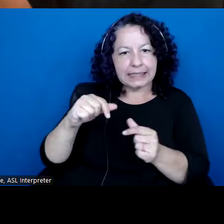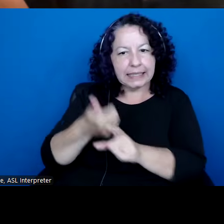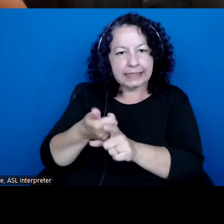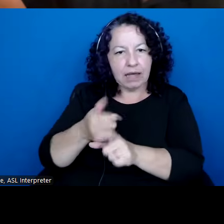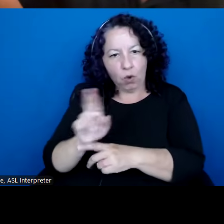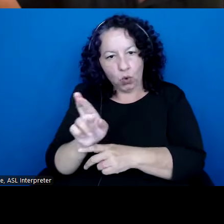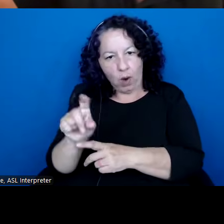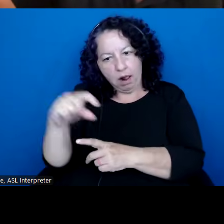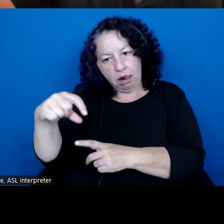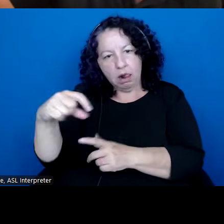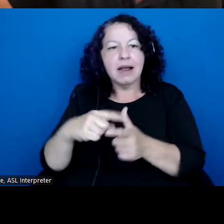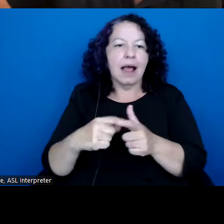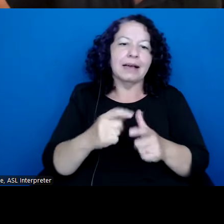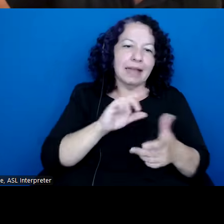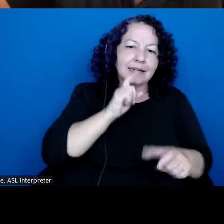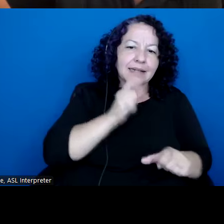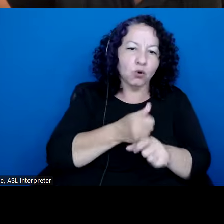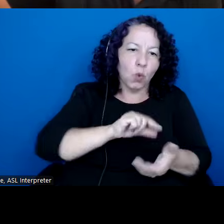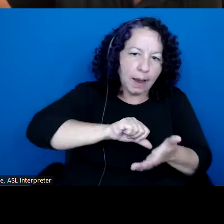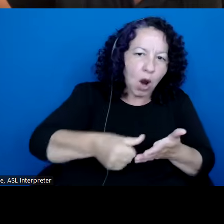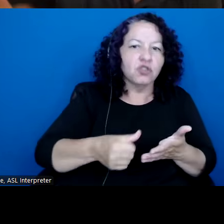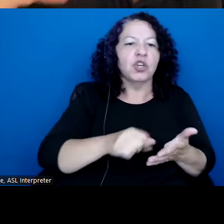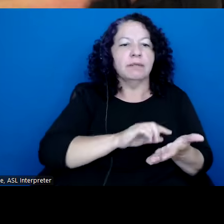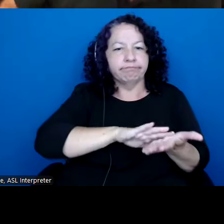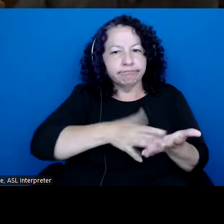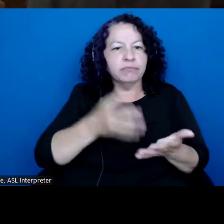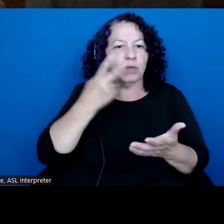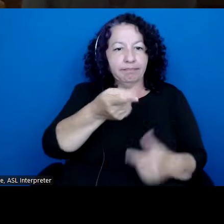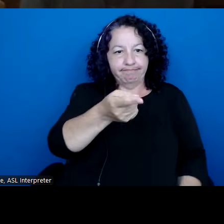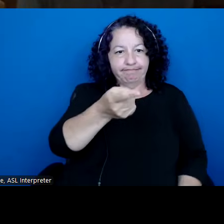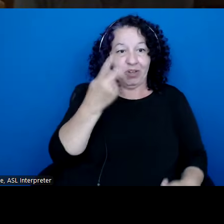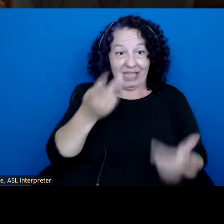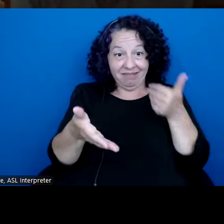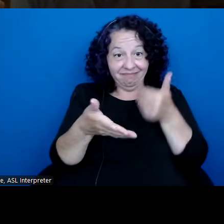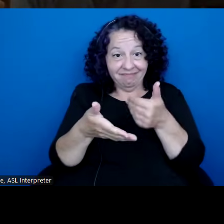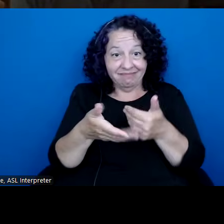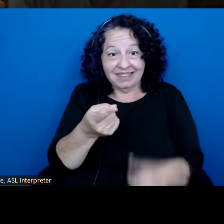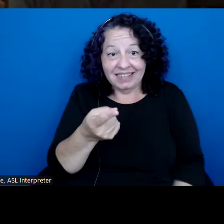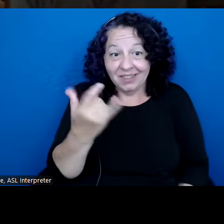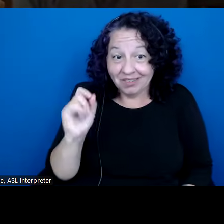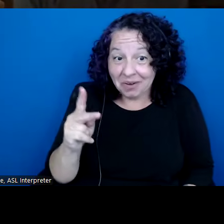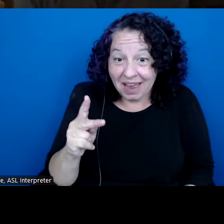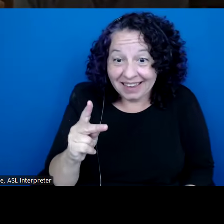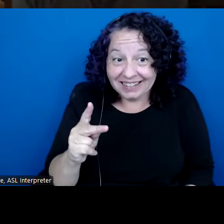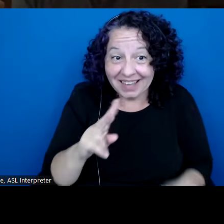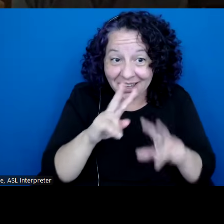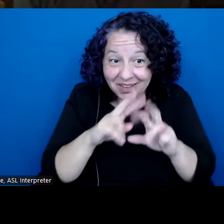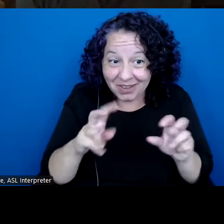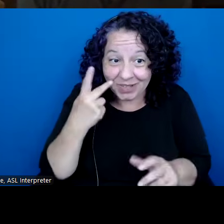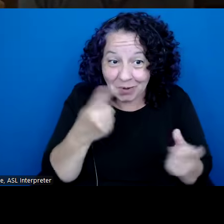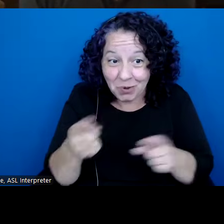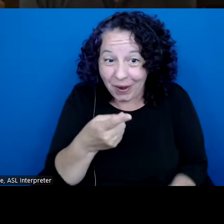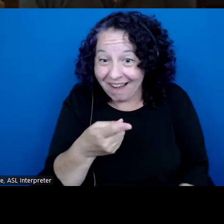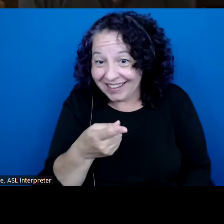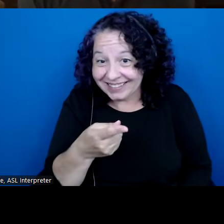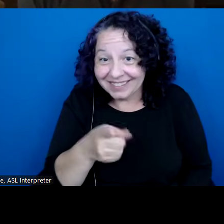If you're having trouble seeing what's going on, I'm going to actually zoom in a little bit further. Okay. Now, have a look at it. Can you see what's going on? I'm not